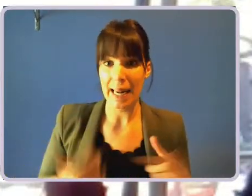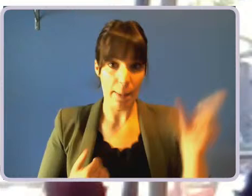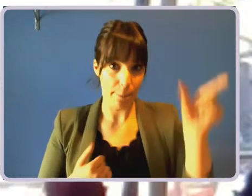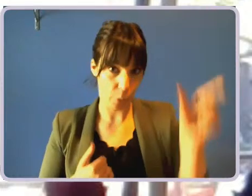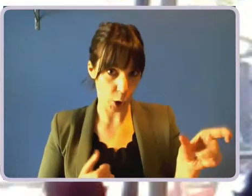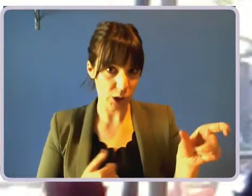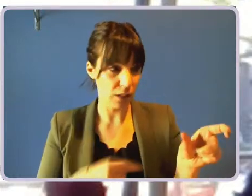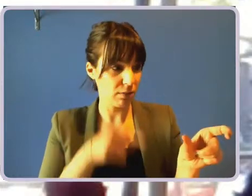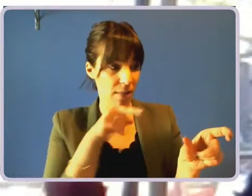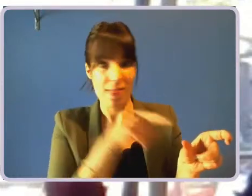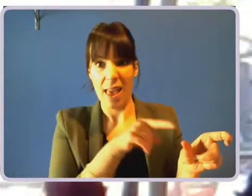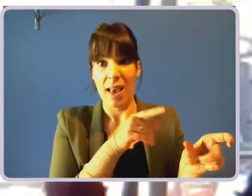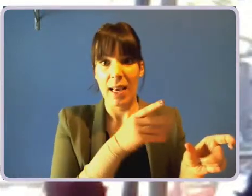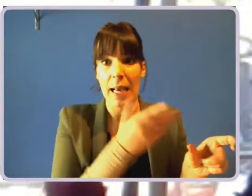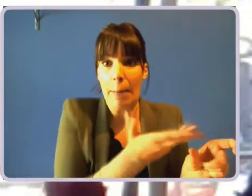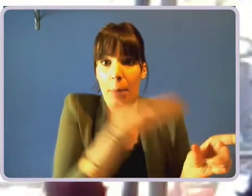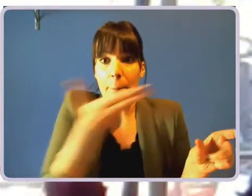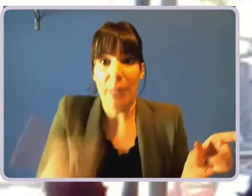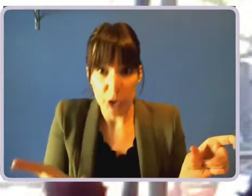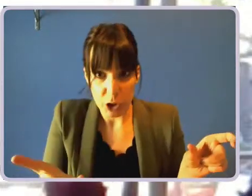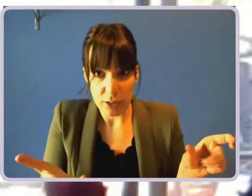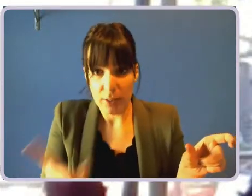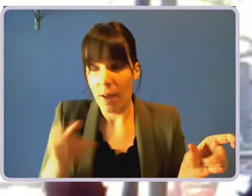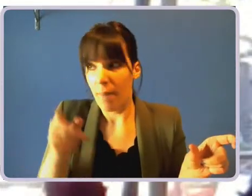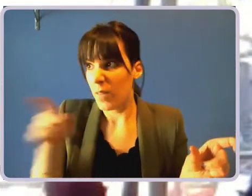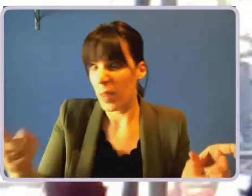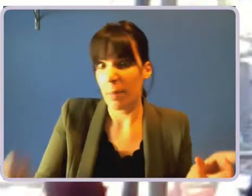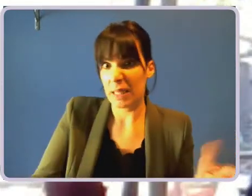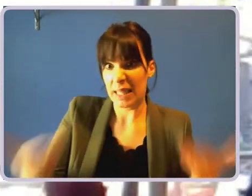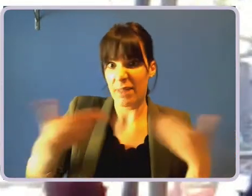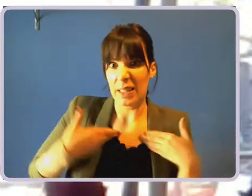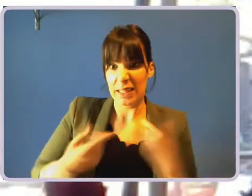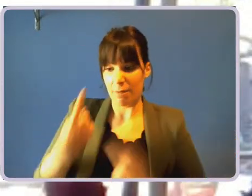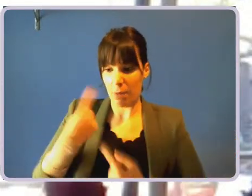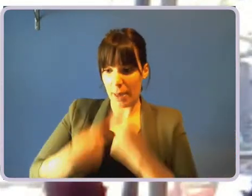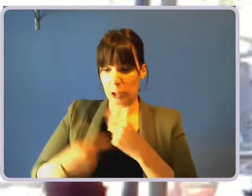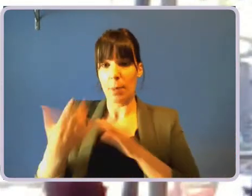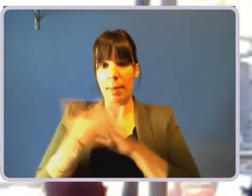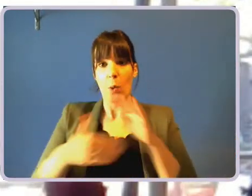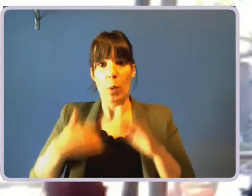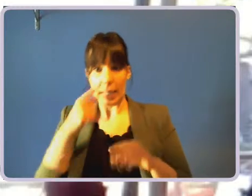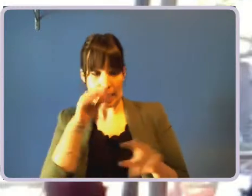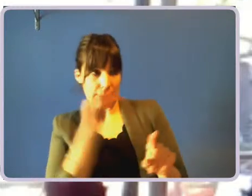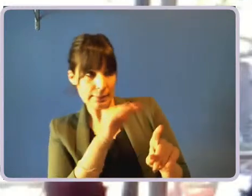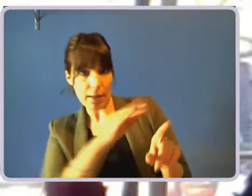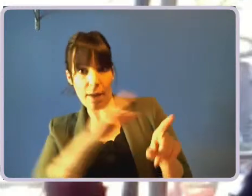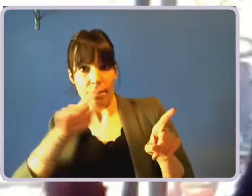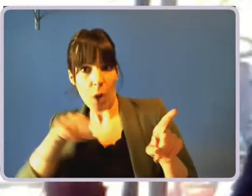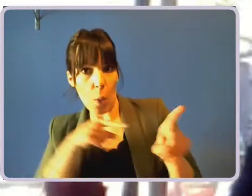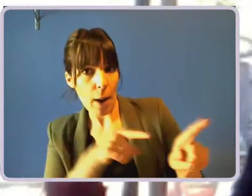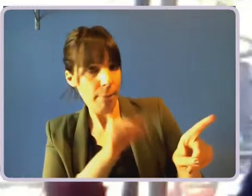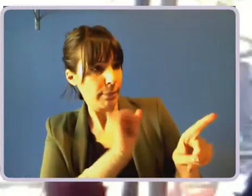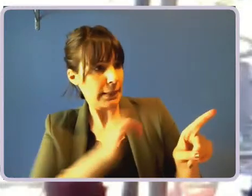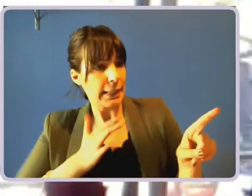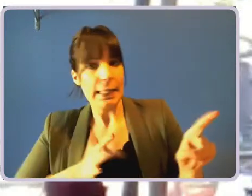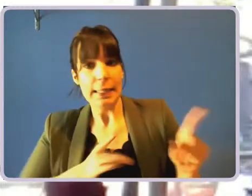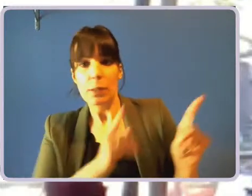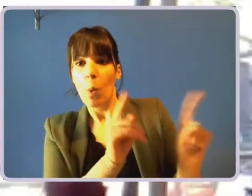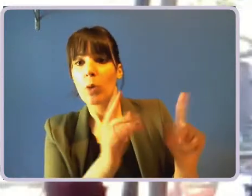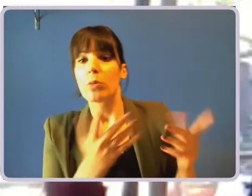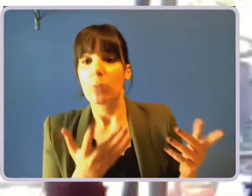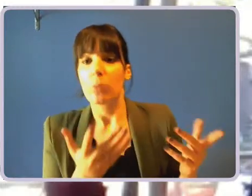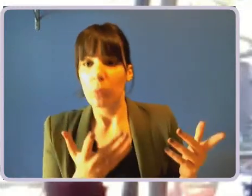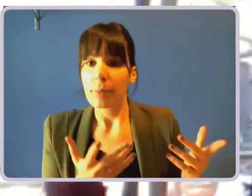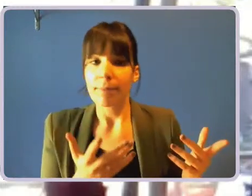follow up and find out what the needs are and what the supports they're requiring to either